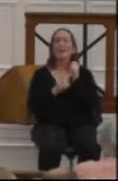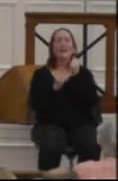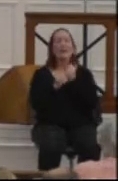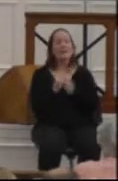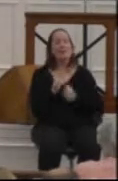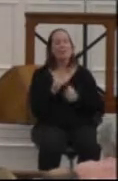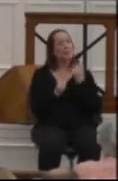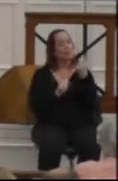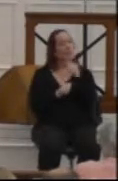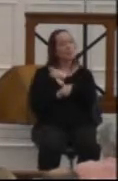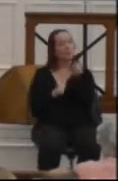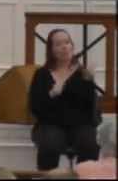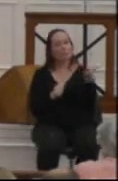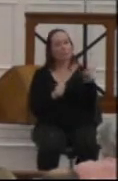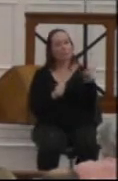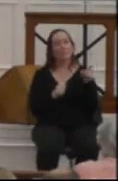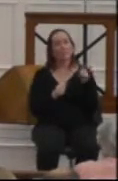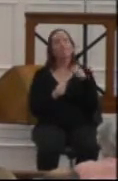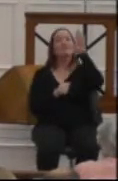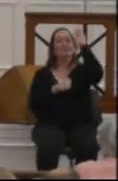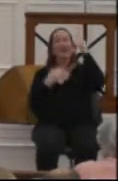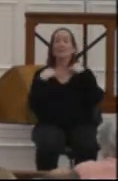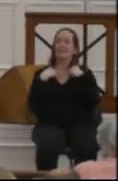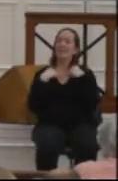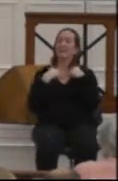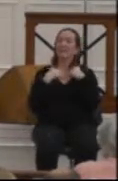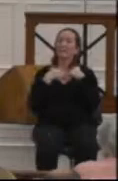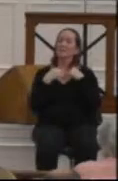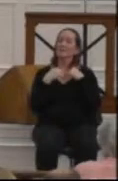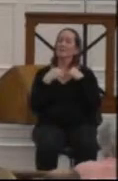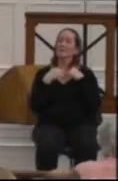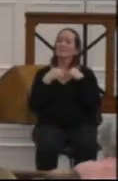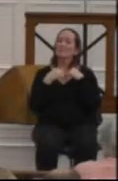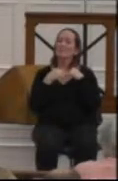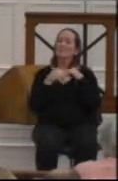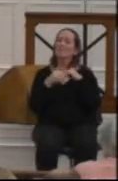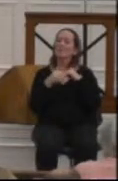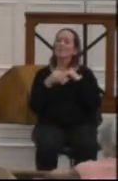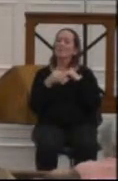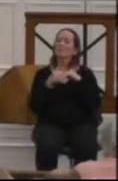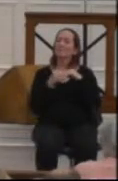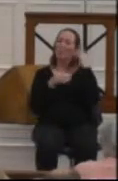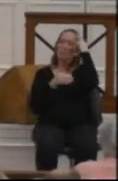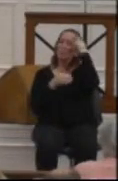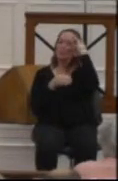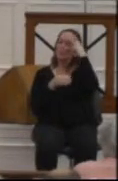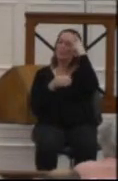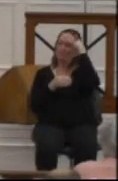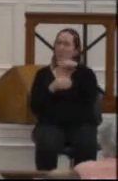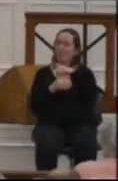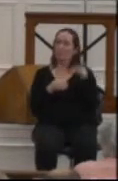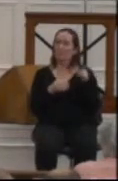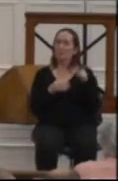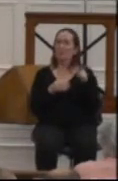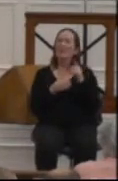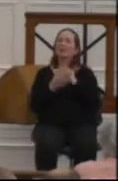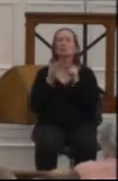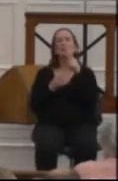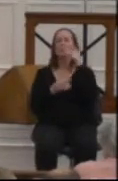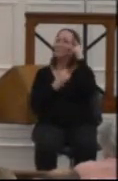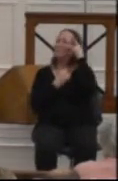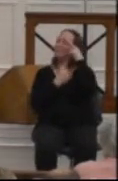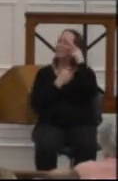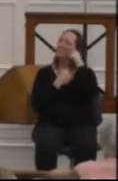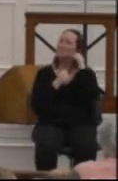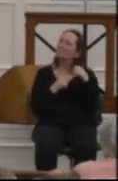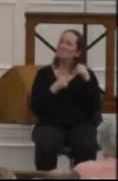you, God has that intentionality for you. And some of you may be thinking, well, yeah, he did,